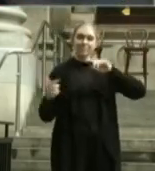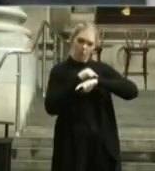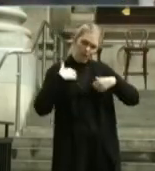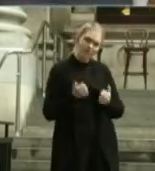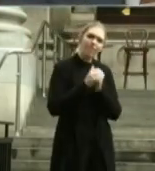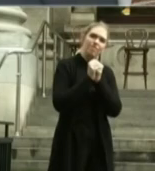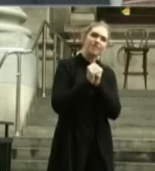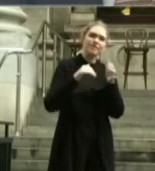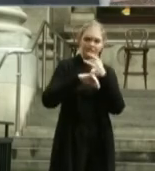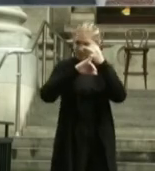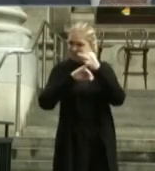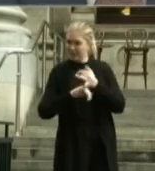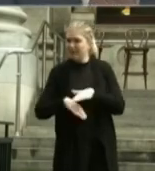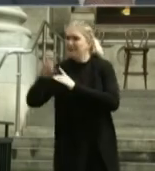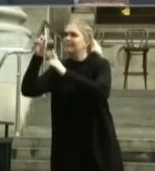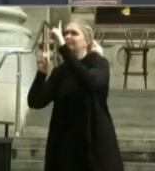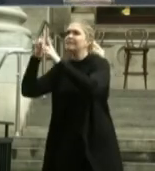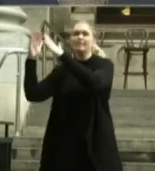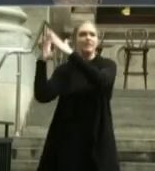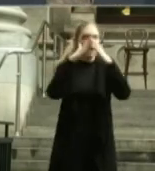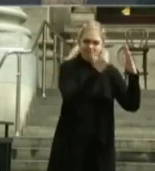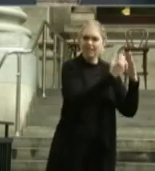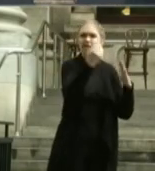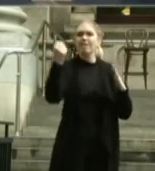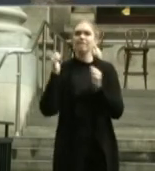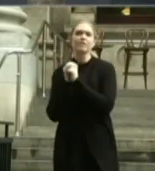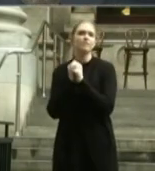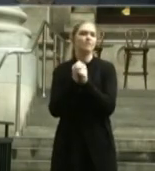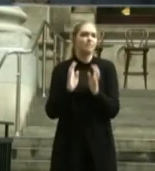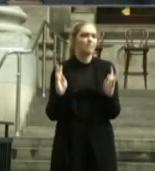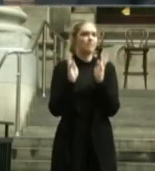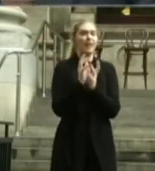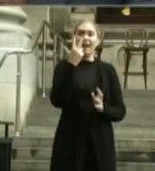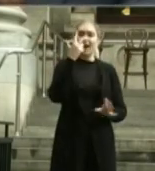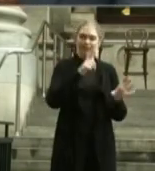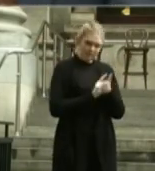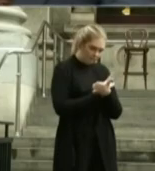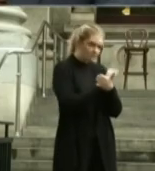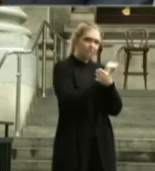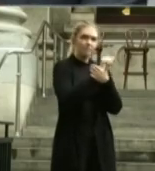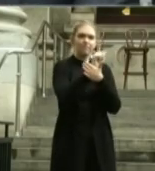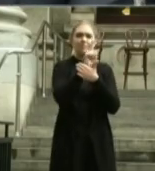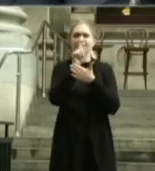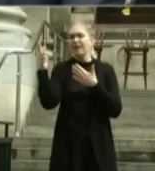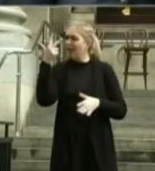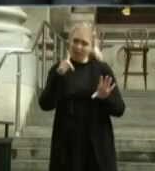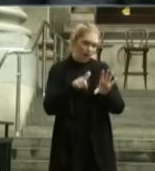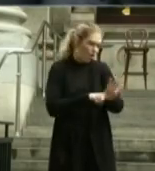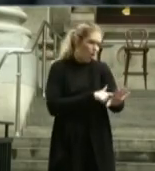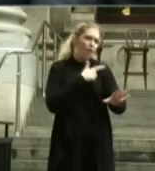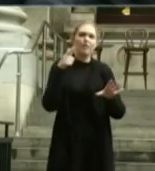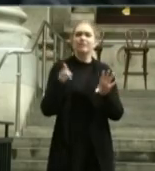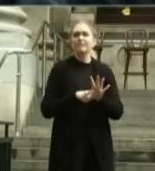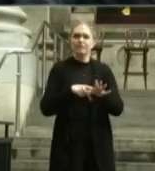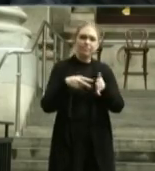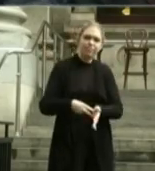have friends in the south, in the cities and towns. 8 years went by, 8 long years of